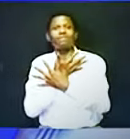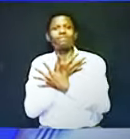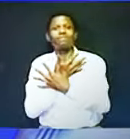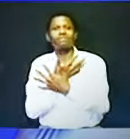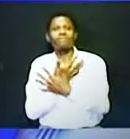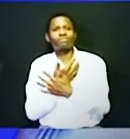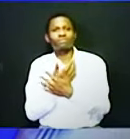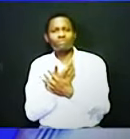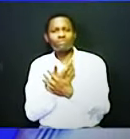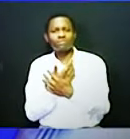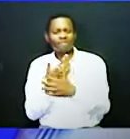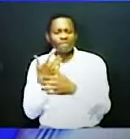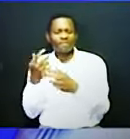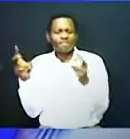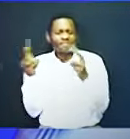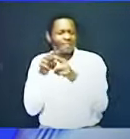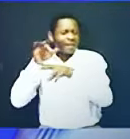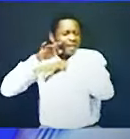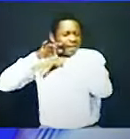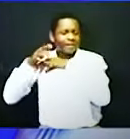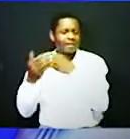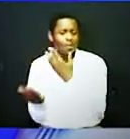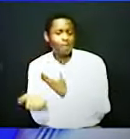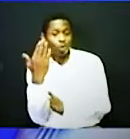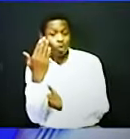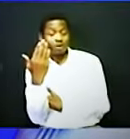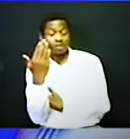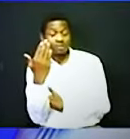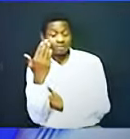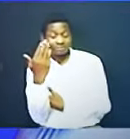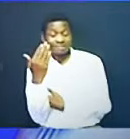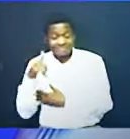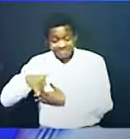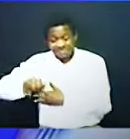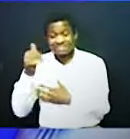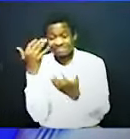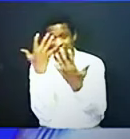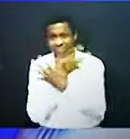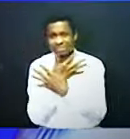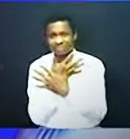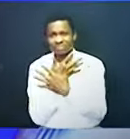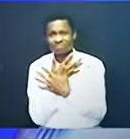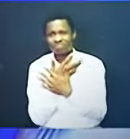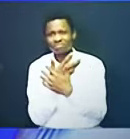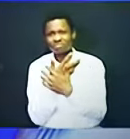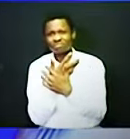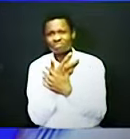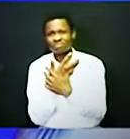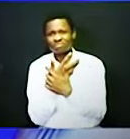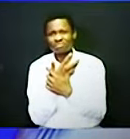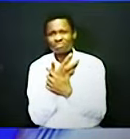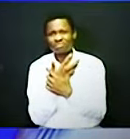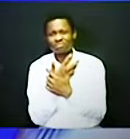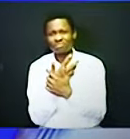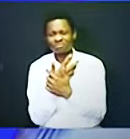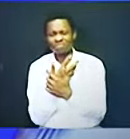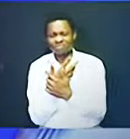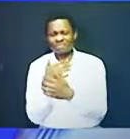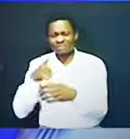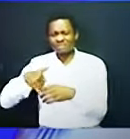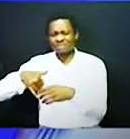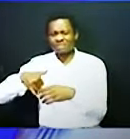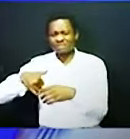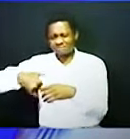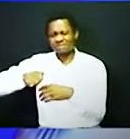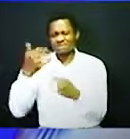So very early in the morning, the Bible says that while it was still dark. So it was not like it was still dark. It